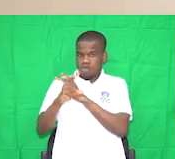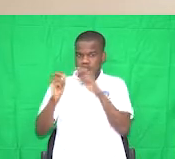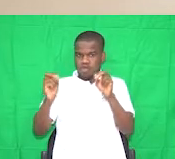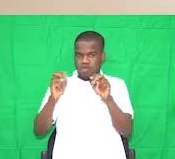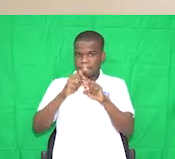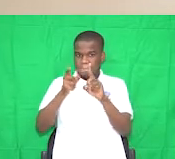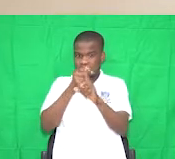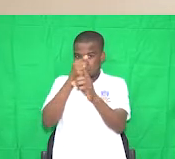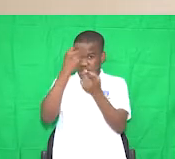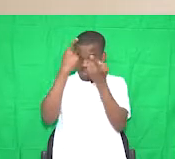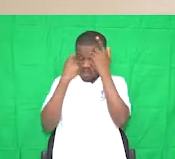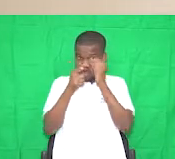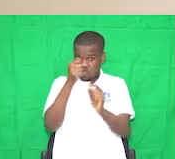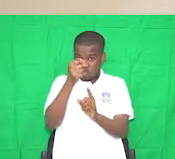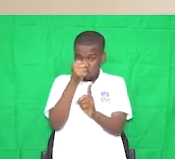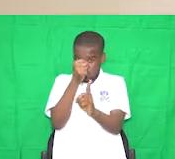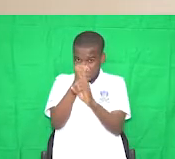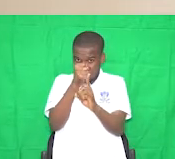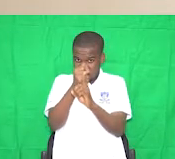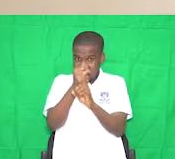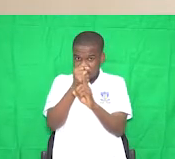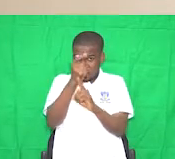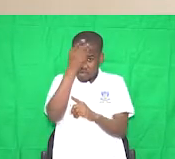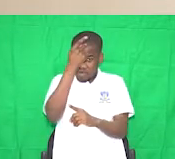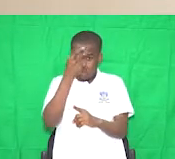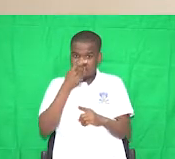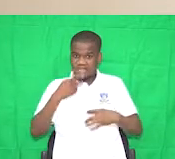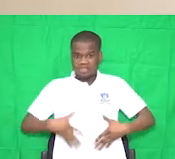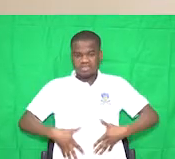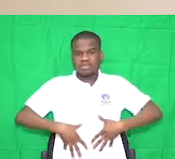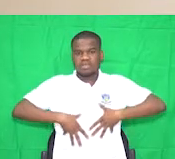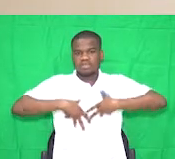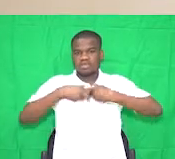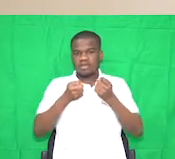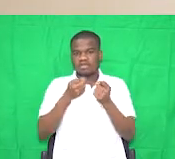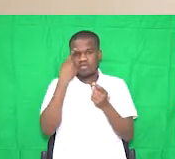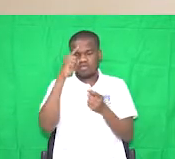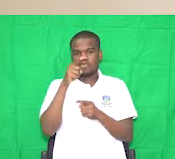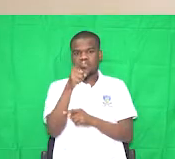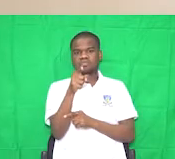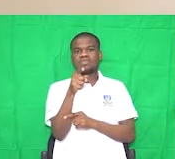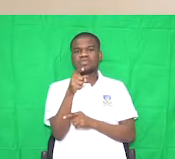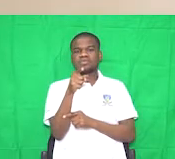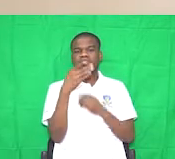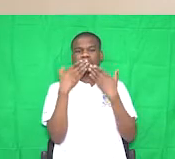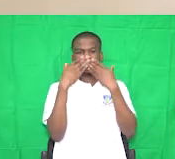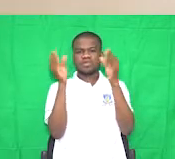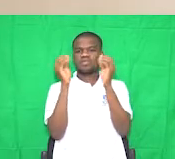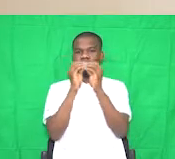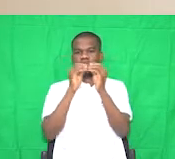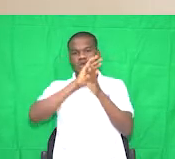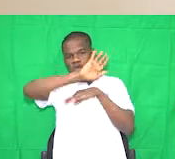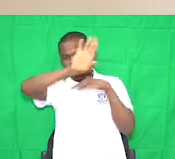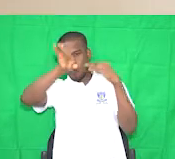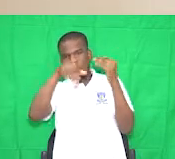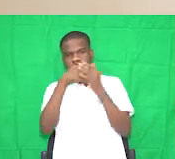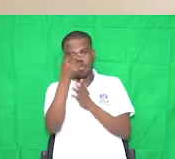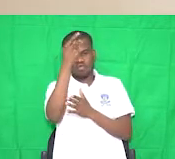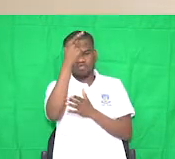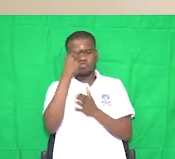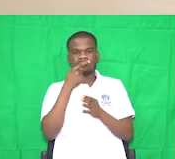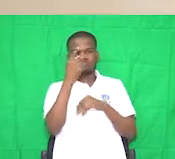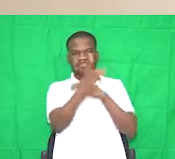is all from the sacrifices you, my parents, made for me. A big thank you to you and all moms and dads in the